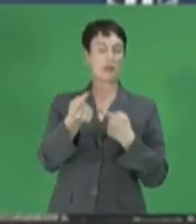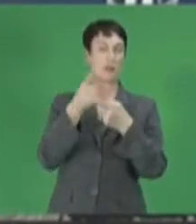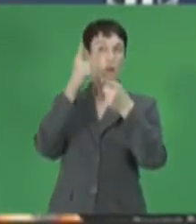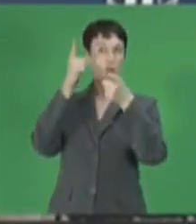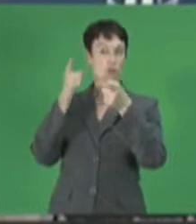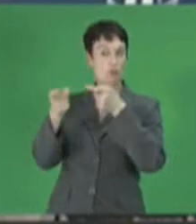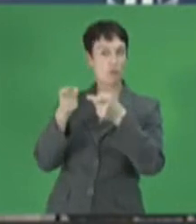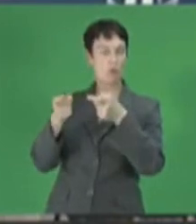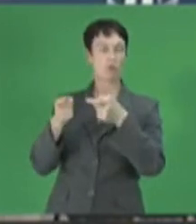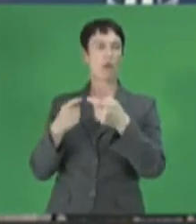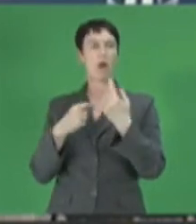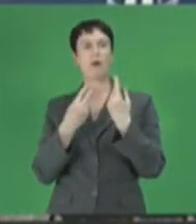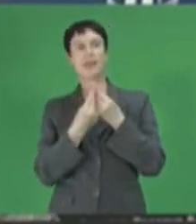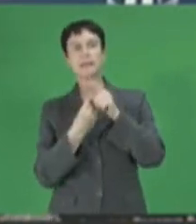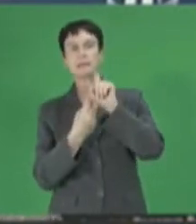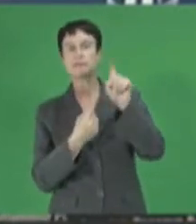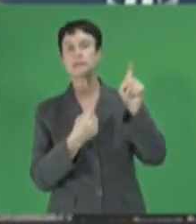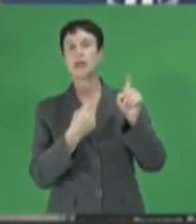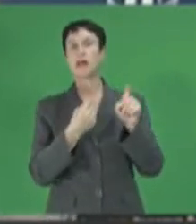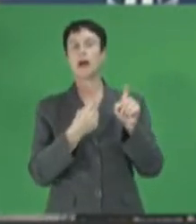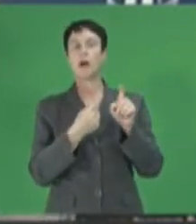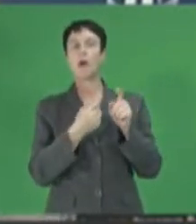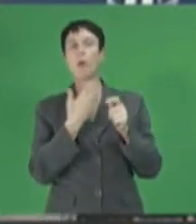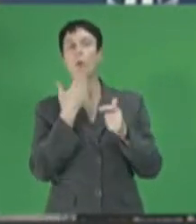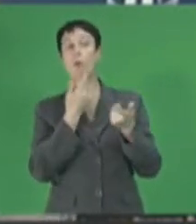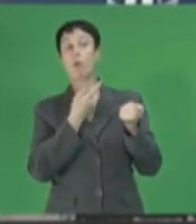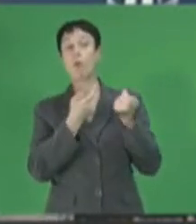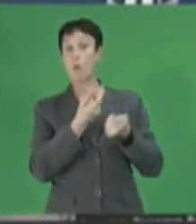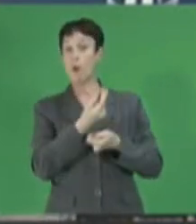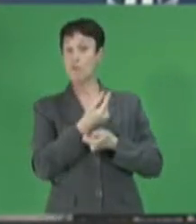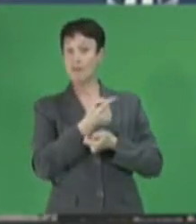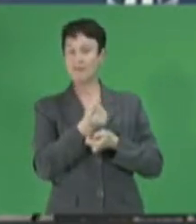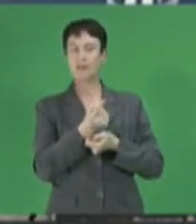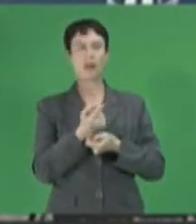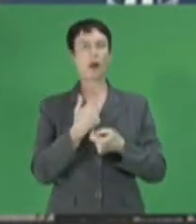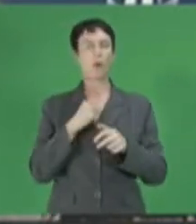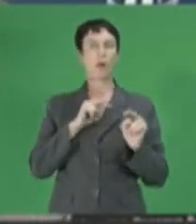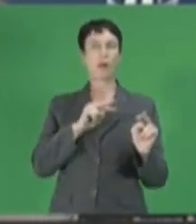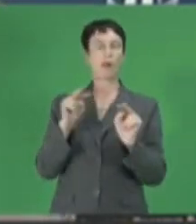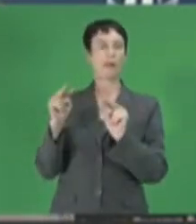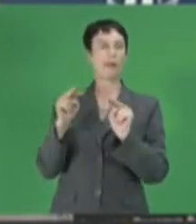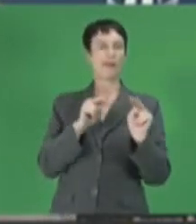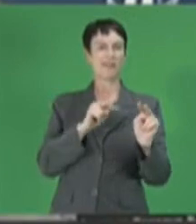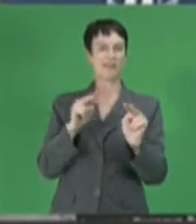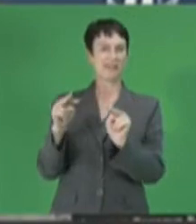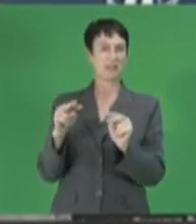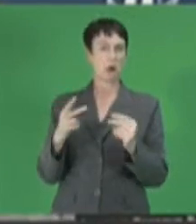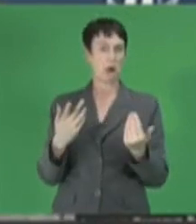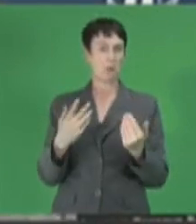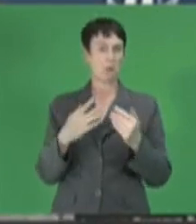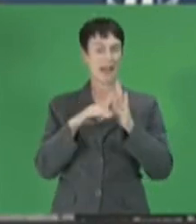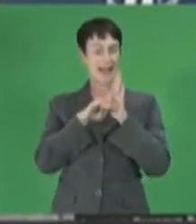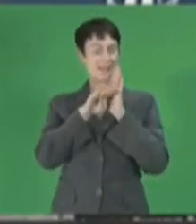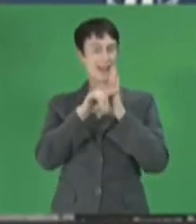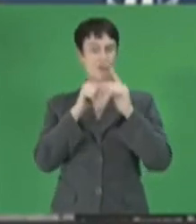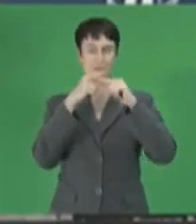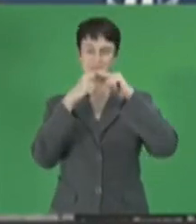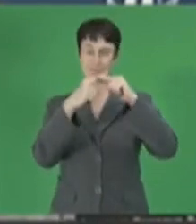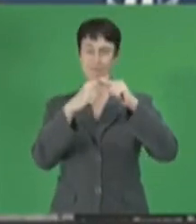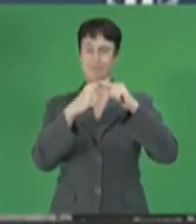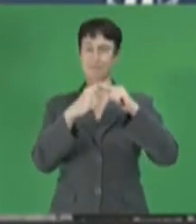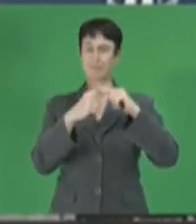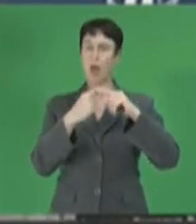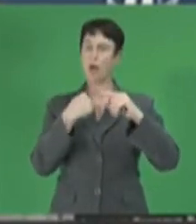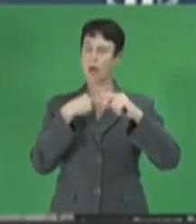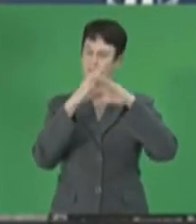saying that, well, this is where the inflation target range is. We are focused on the midpoint